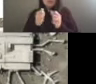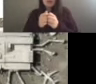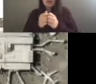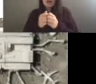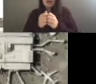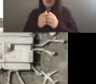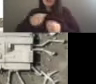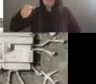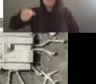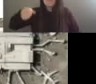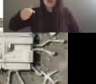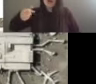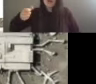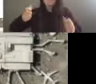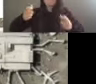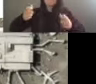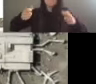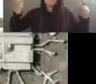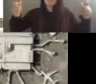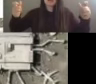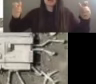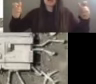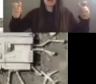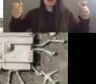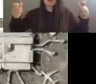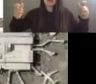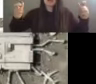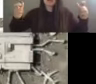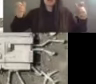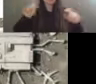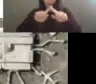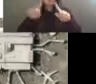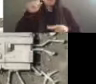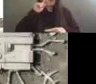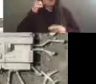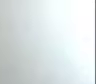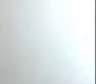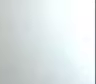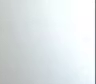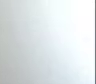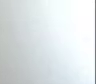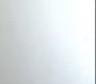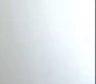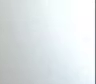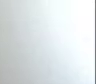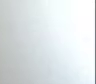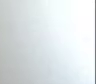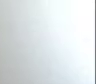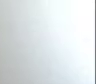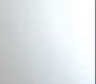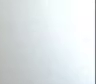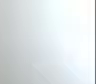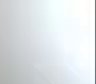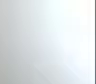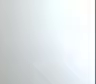really on a grander scale. But I thought you might like to see it because it's pretty cool. So I'm going to show you this